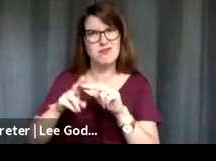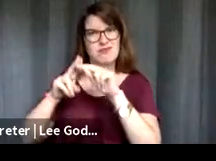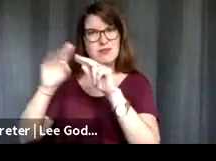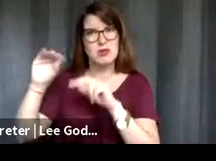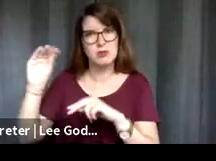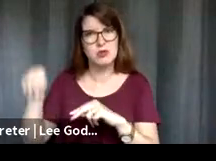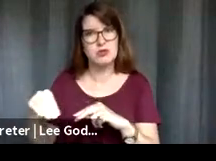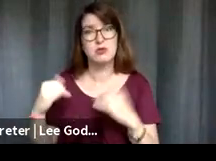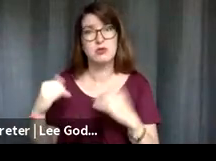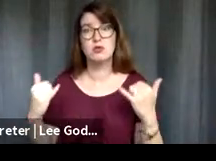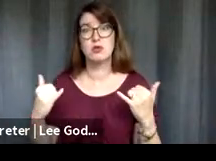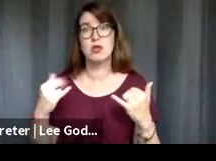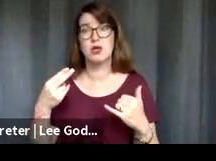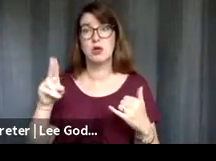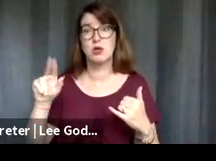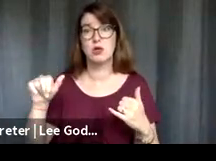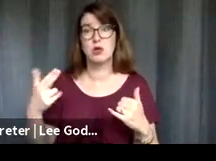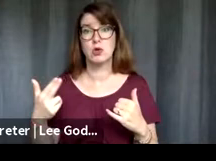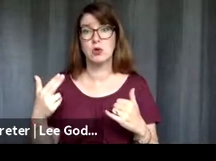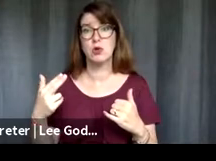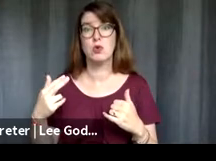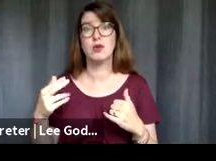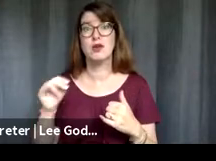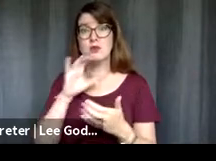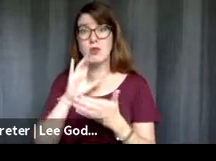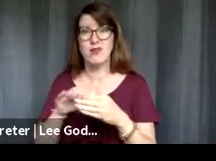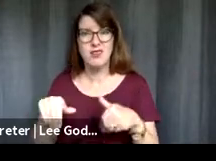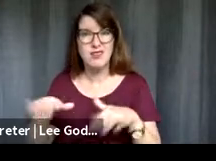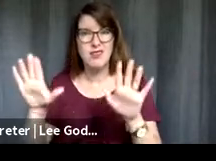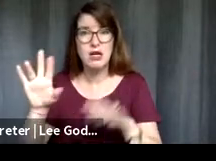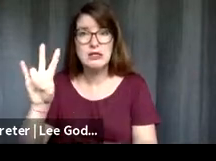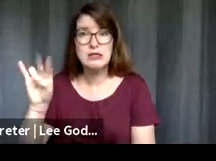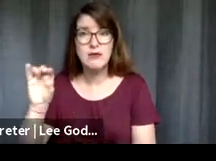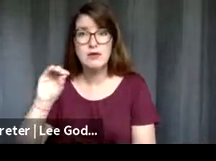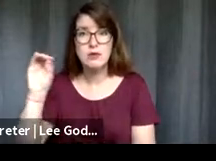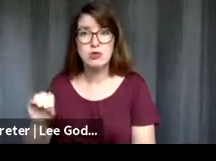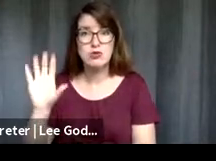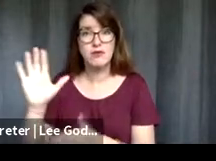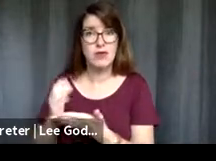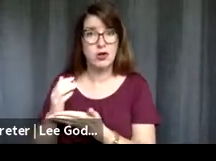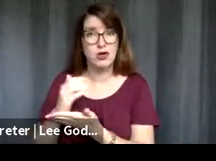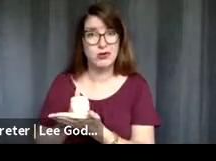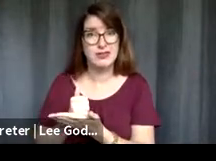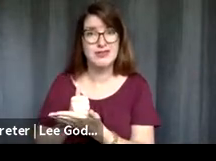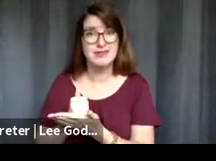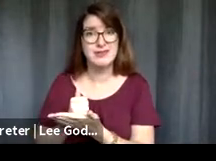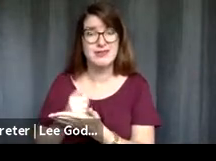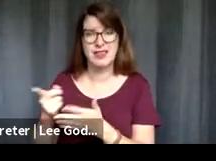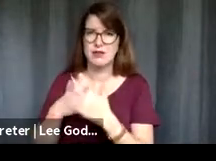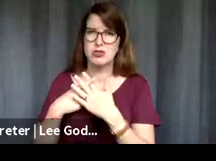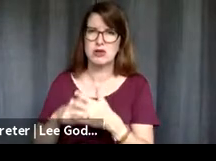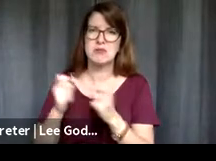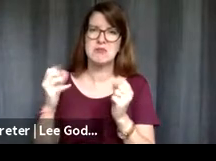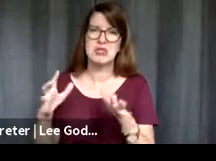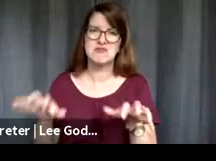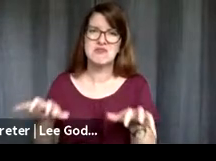percent. And today, Hugh McClellan and his wife give away 70% of all their earnings. They've started thousands of Christian ministries